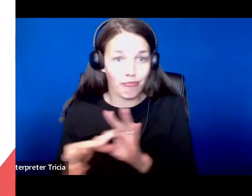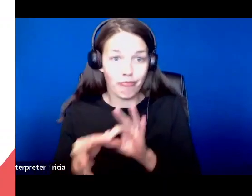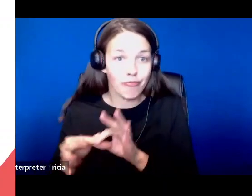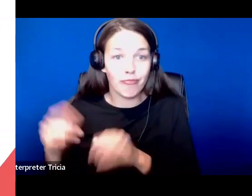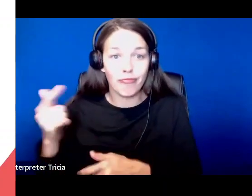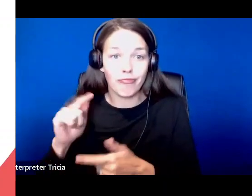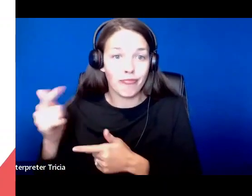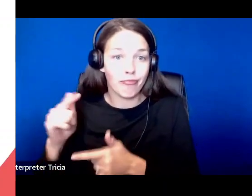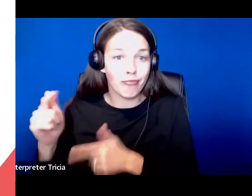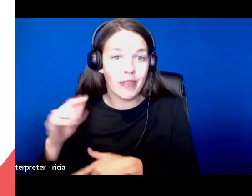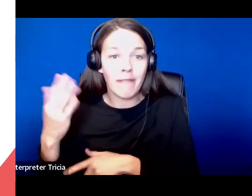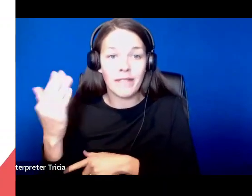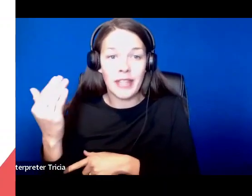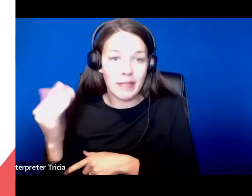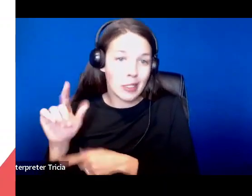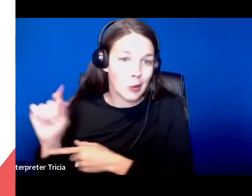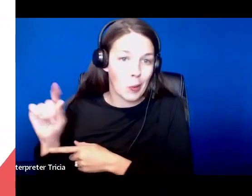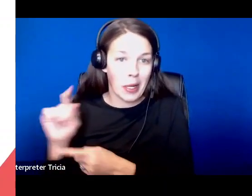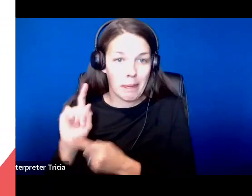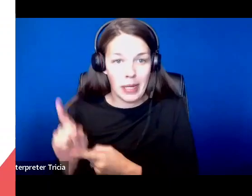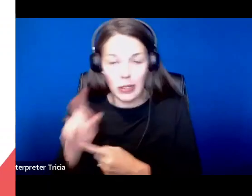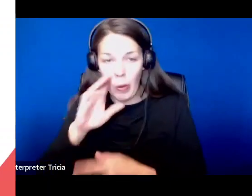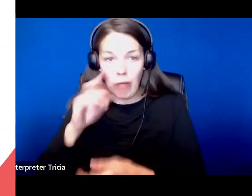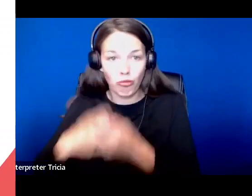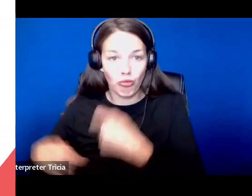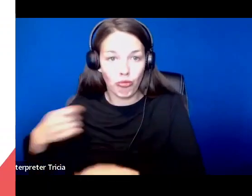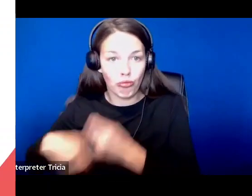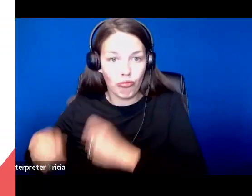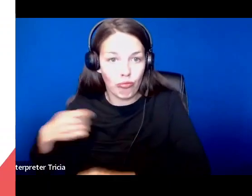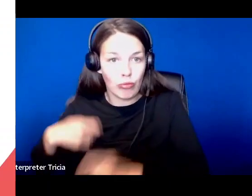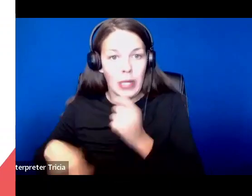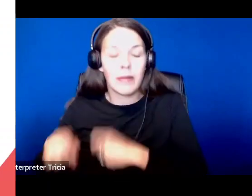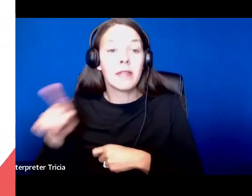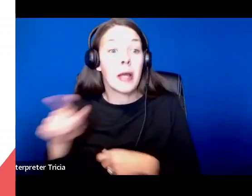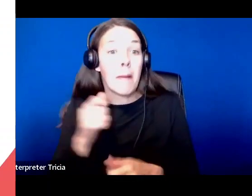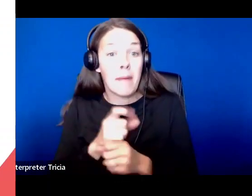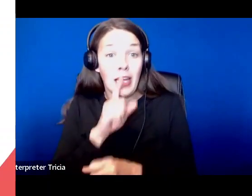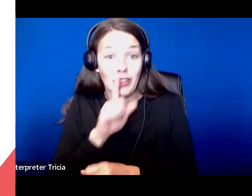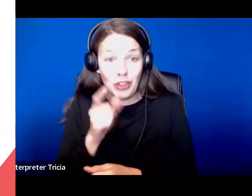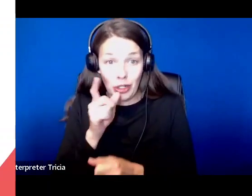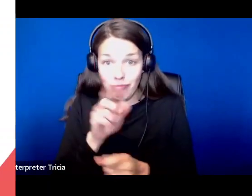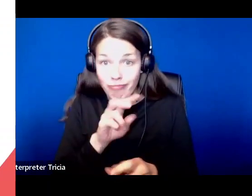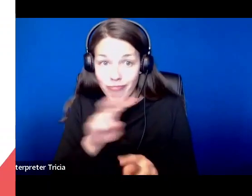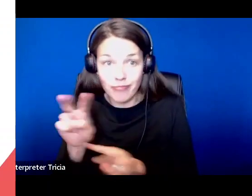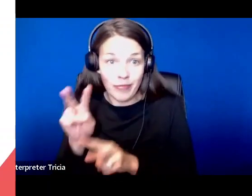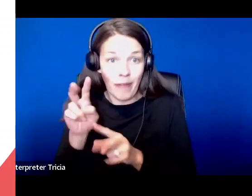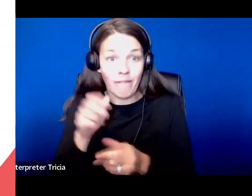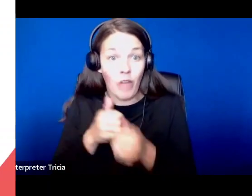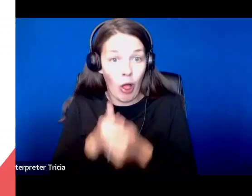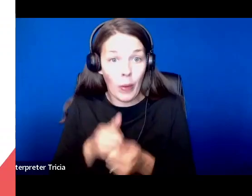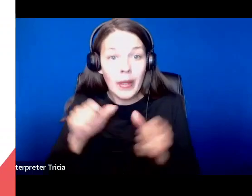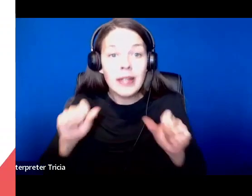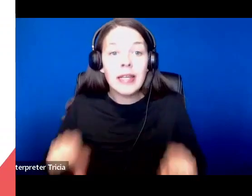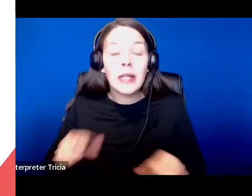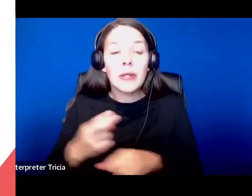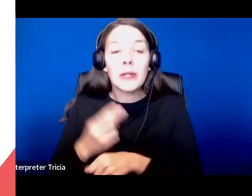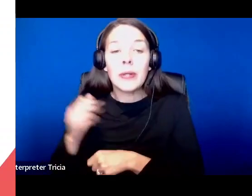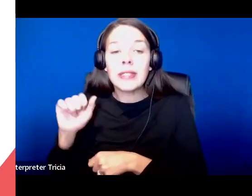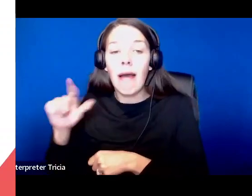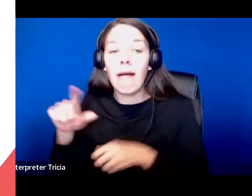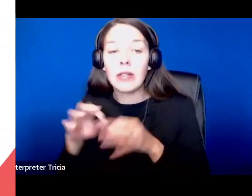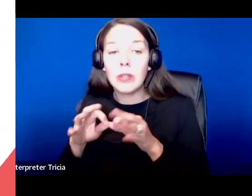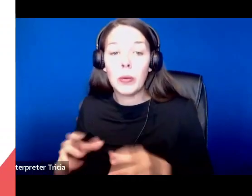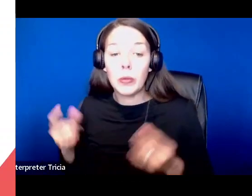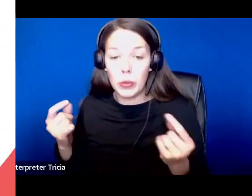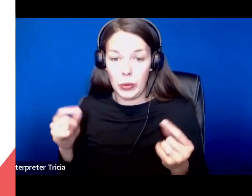every 15 to 20 minutes, ensuring that everyone can follow the content effectively. To access that ASL interpretation, simply select